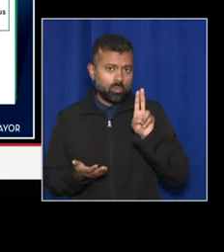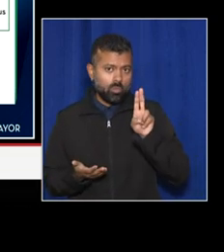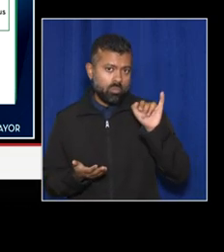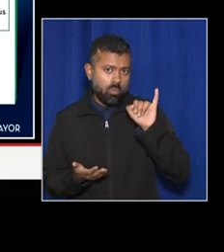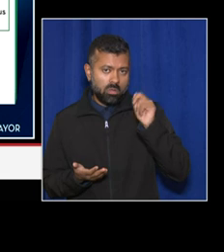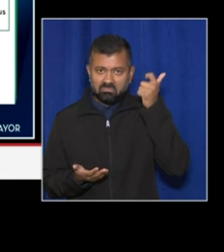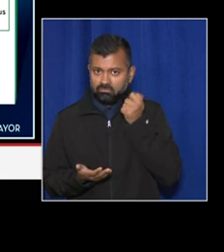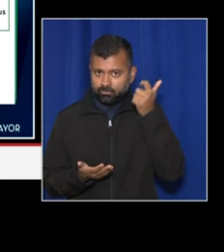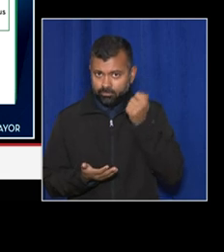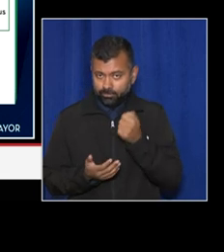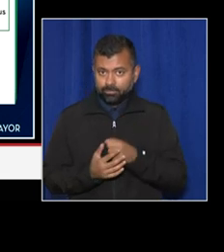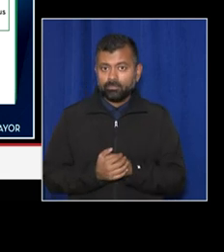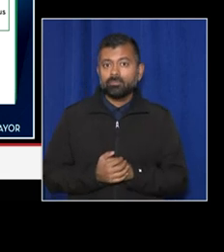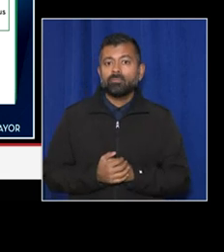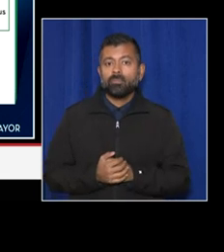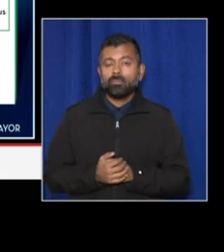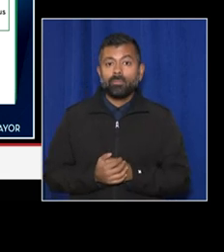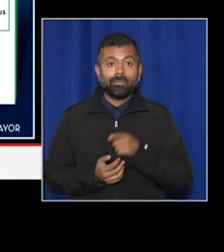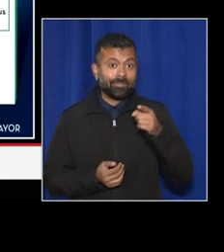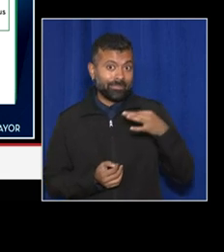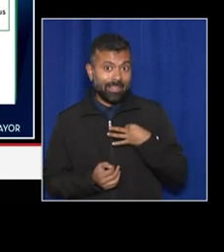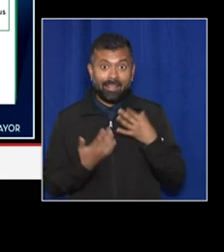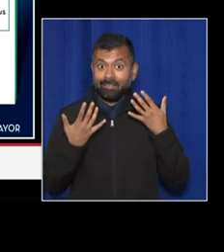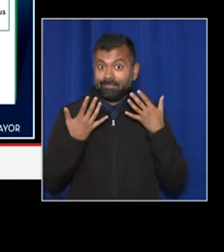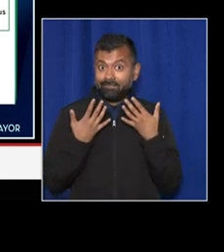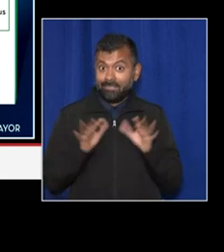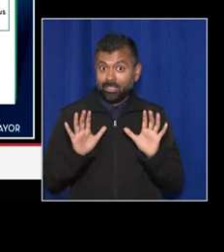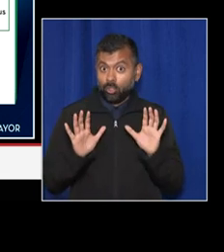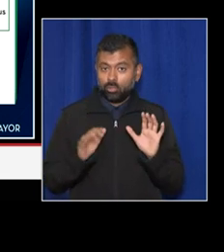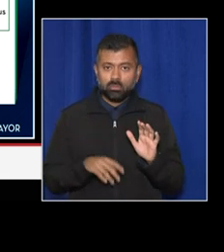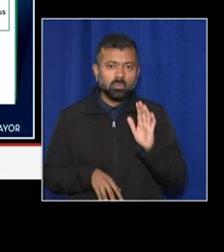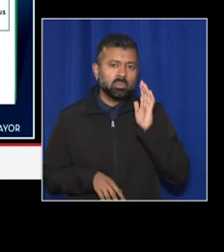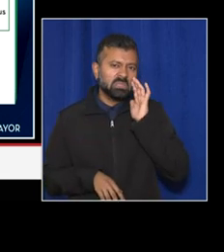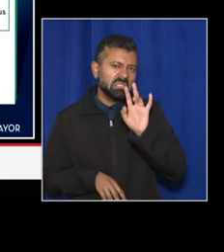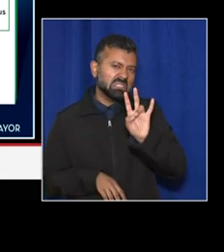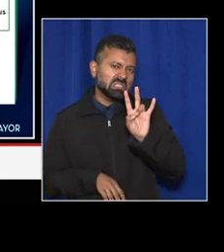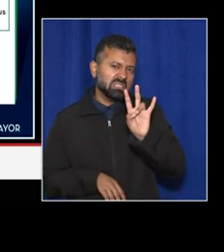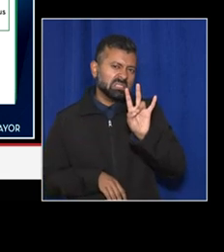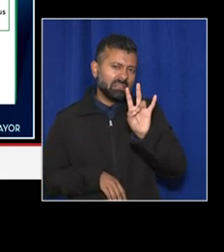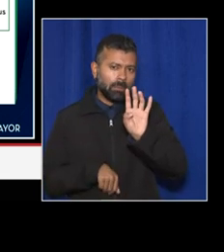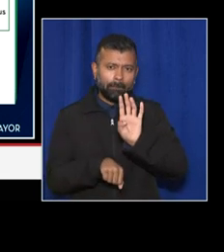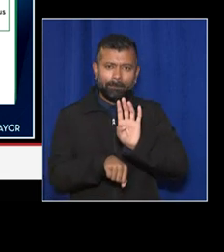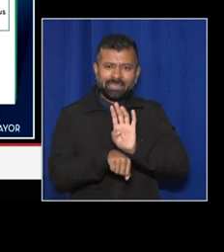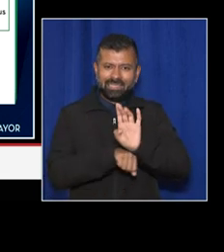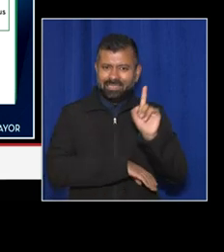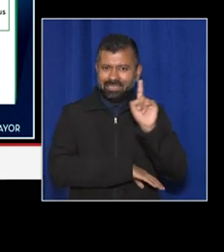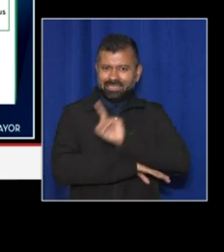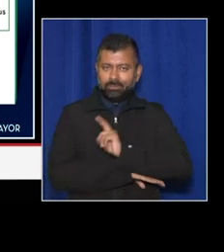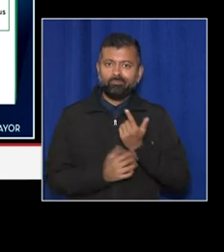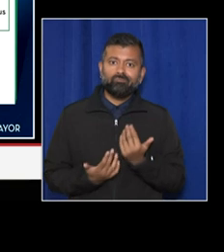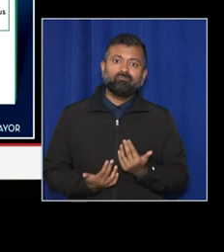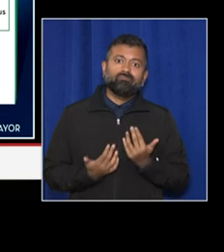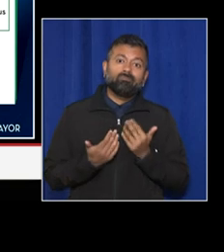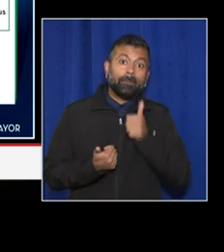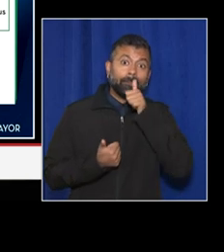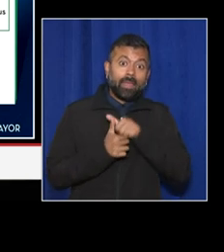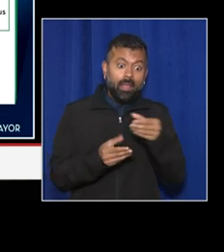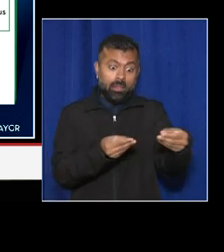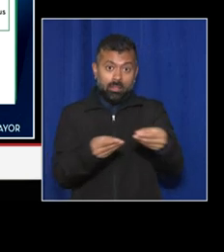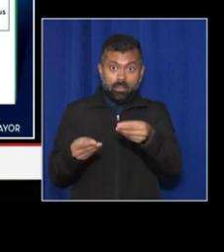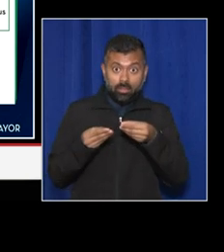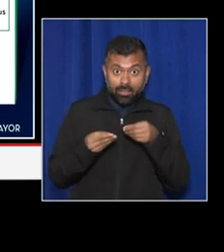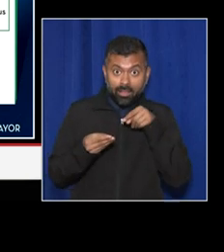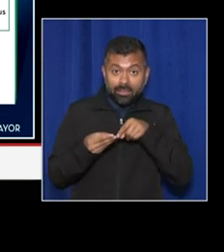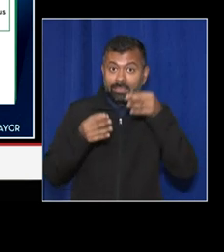application, within 7 business days, you should receive a notice of monetary determination in the mail and in your online